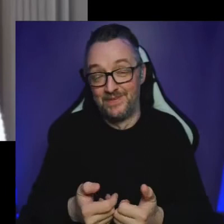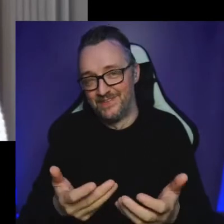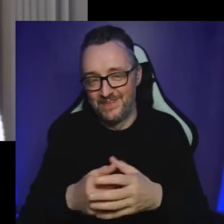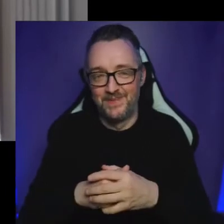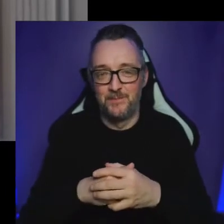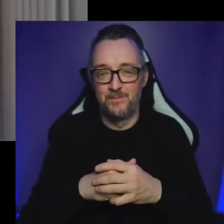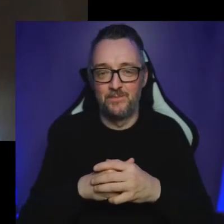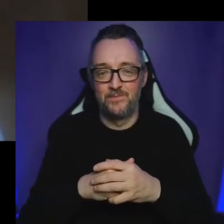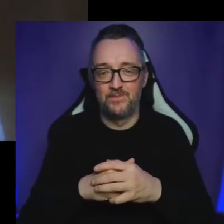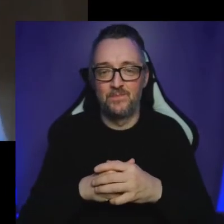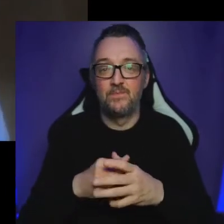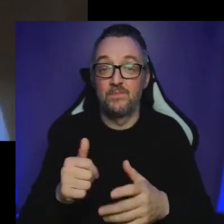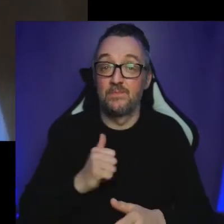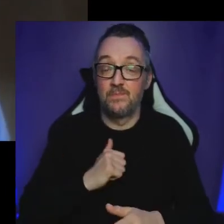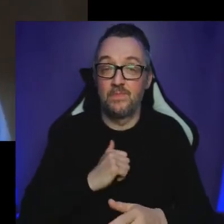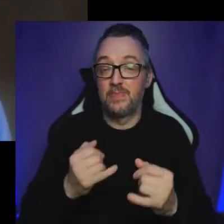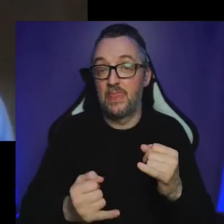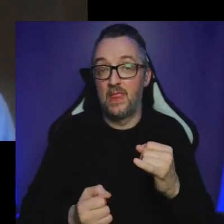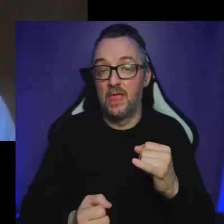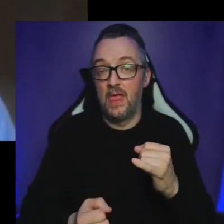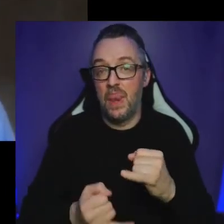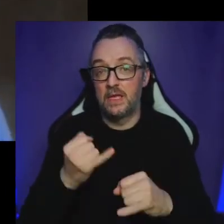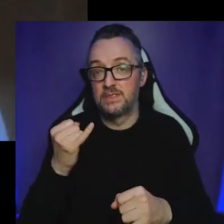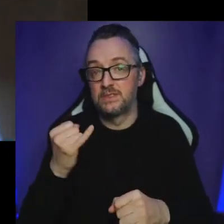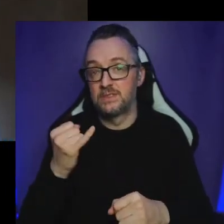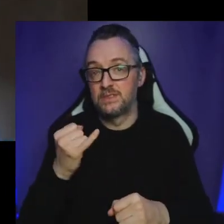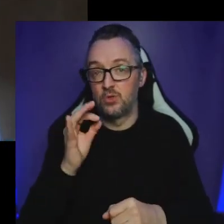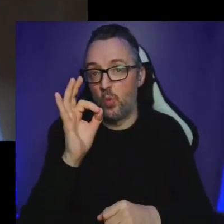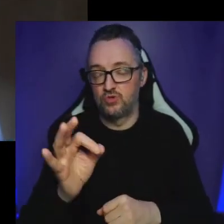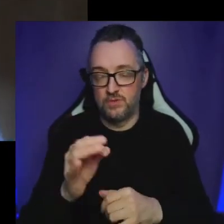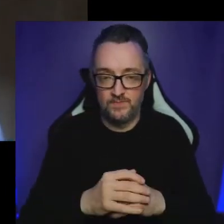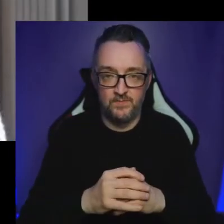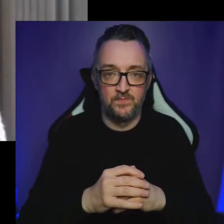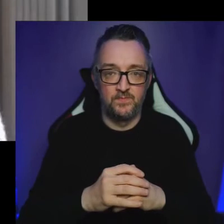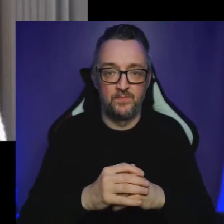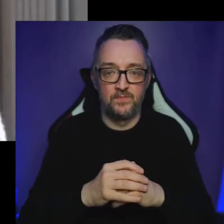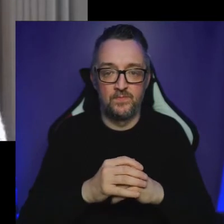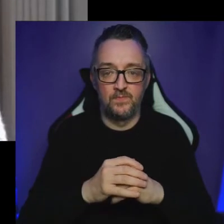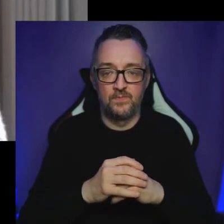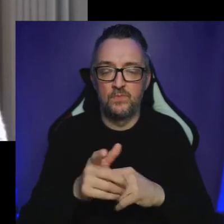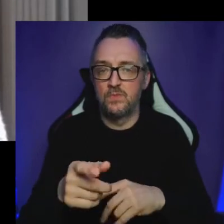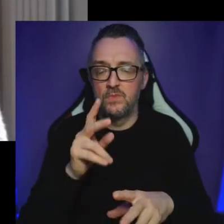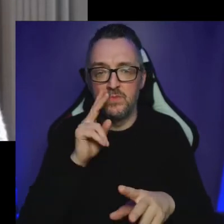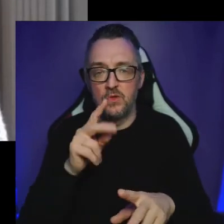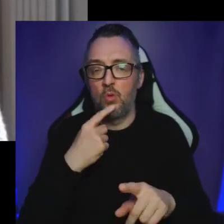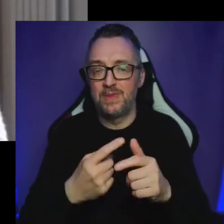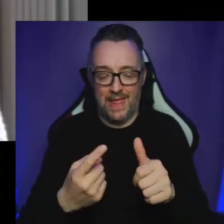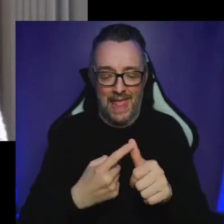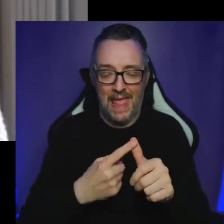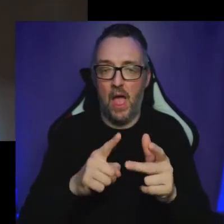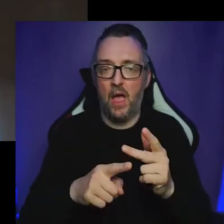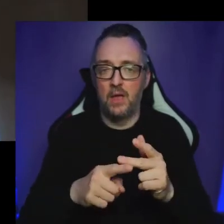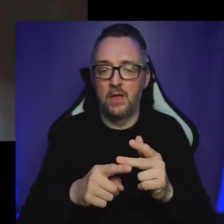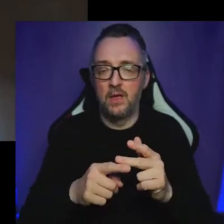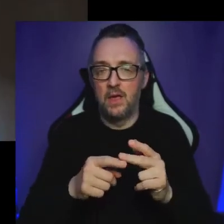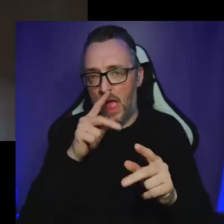sure. We're coming to our final question, and it is, how do you see the role of AI developing with